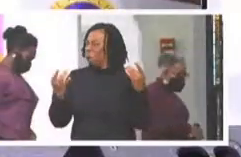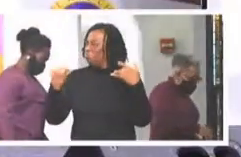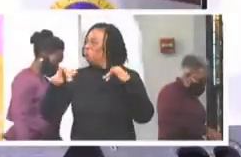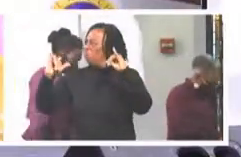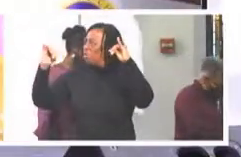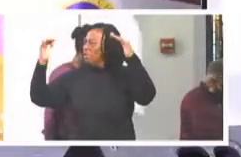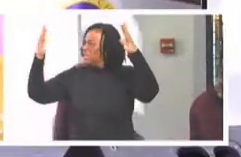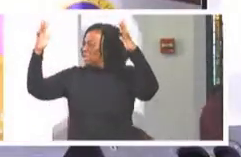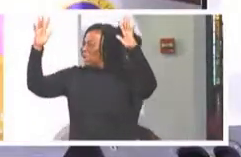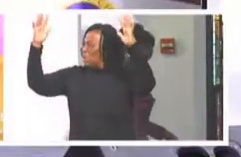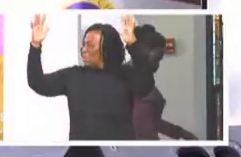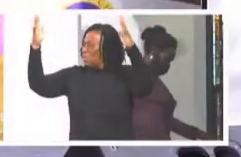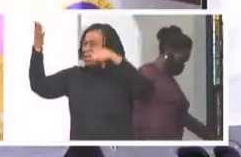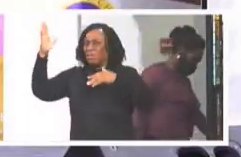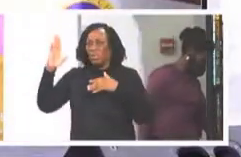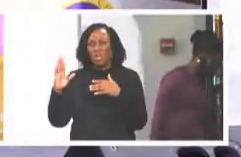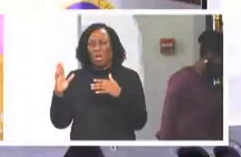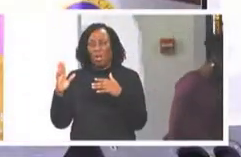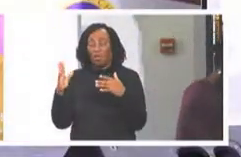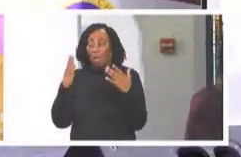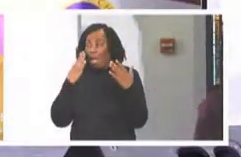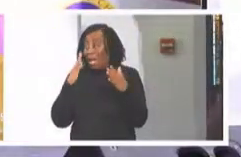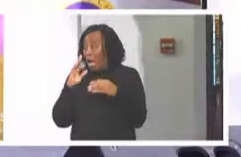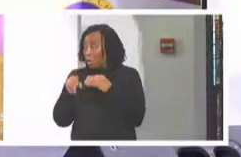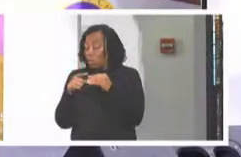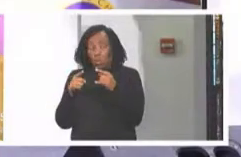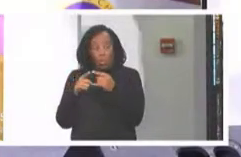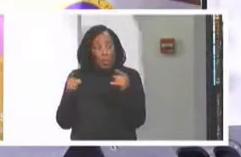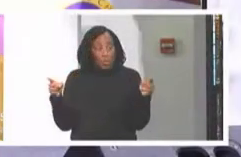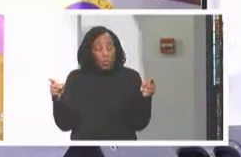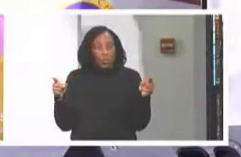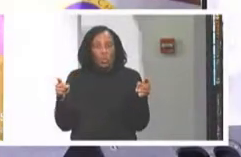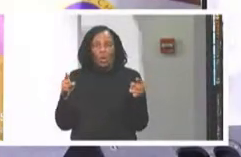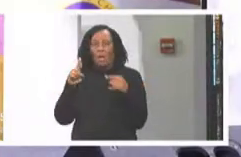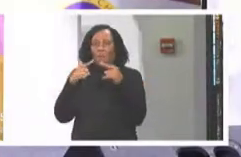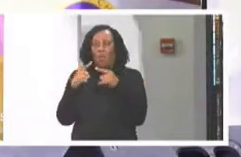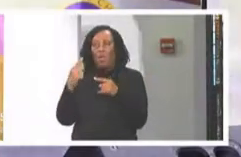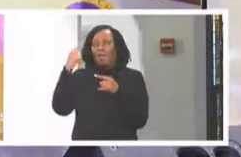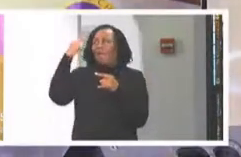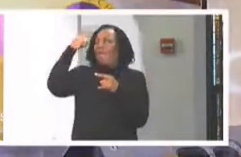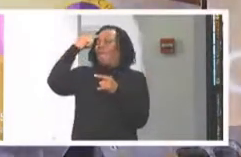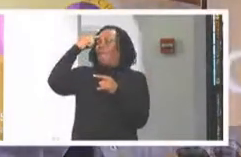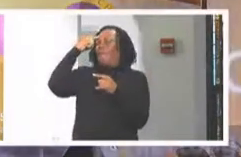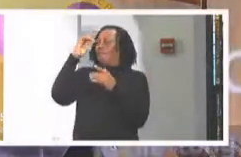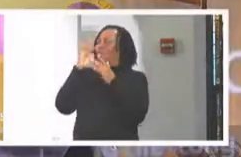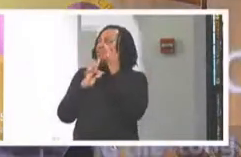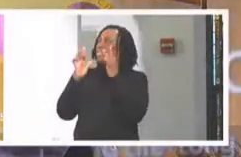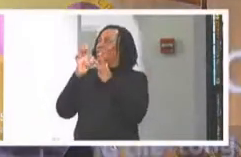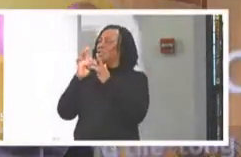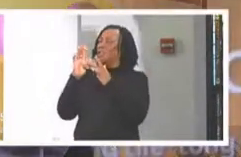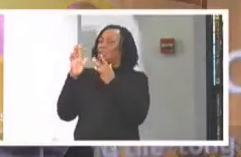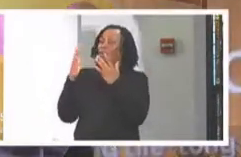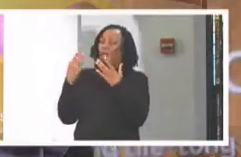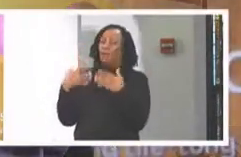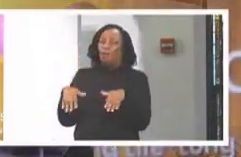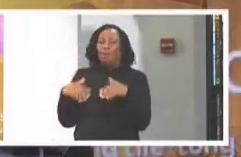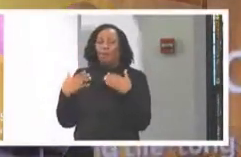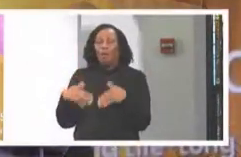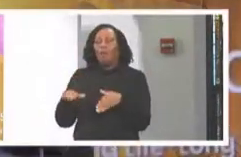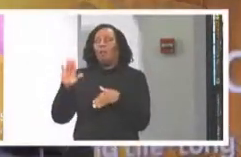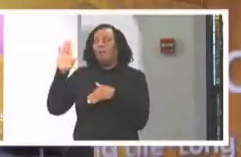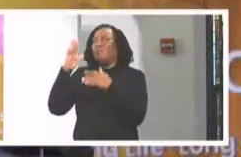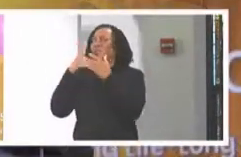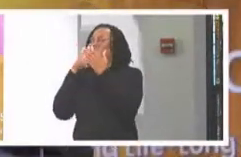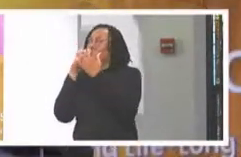place. I don't know about you this morning, but when I think of the goodness of Jesus and all that he's done for